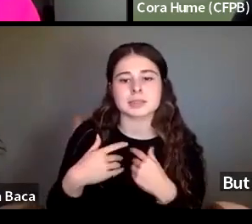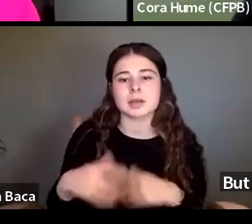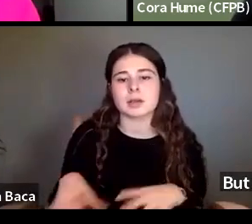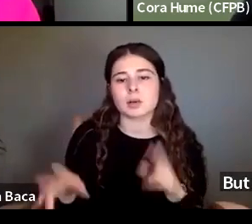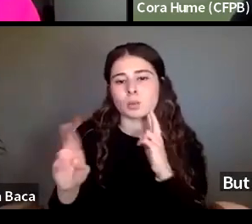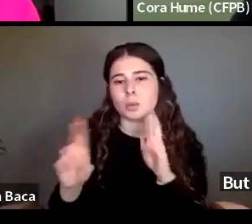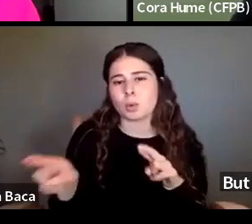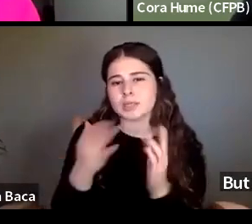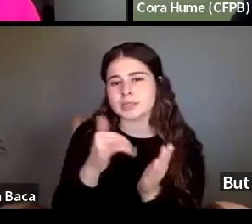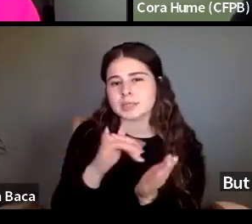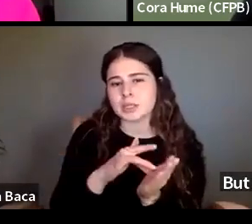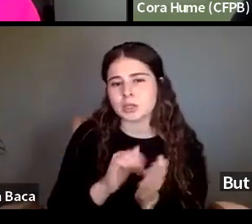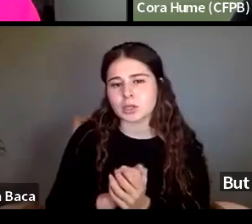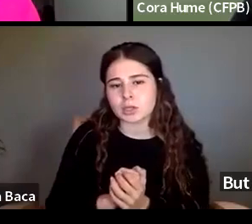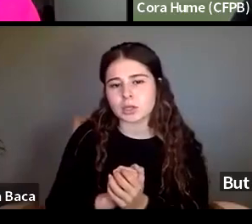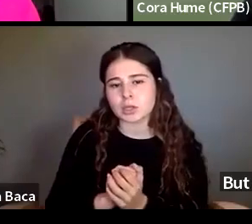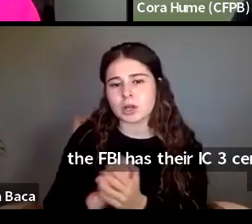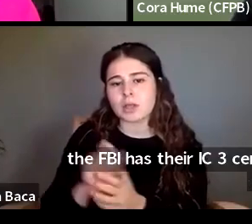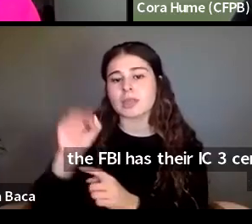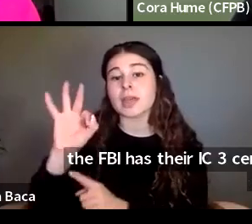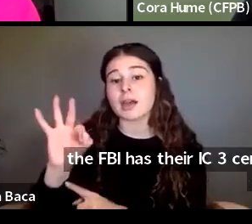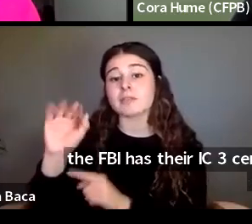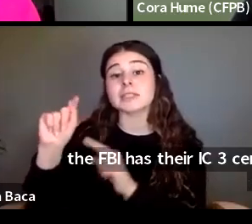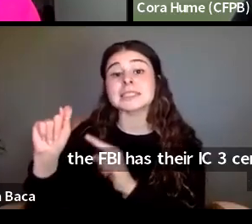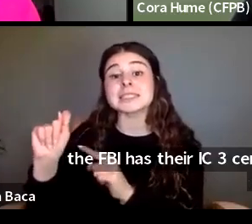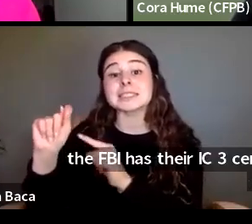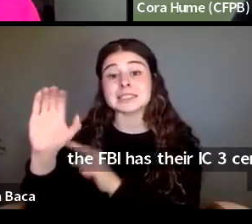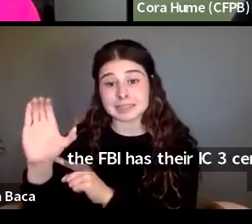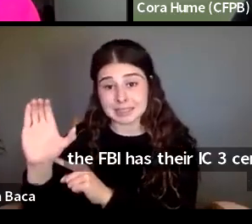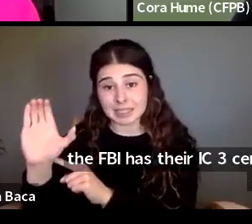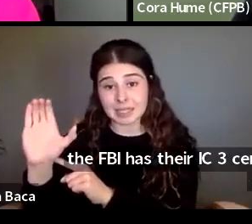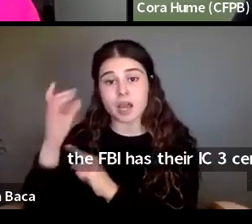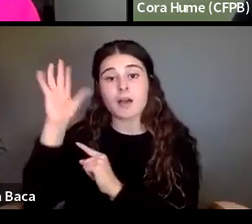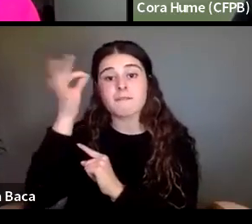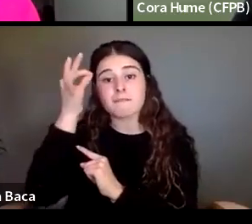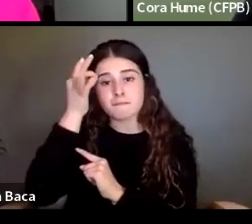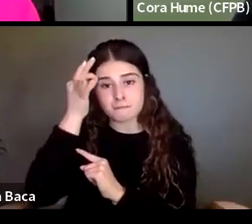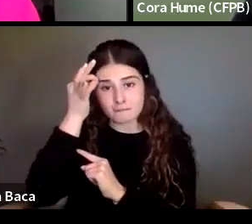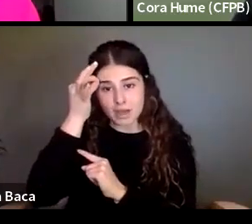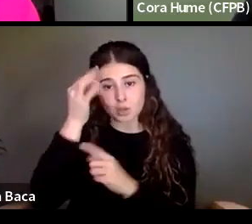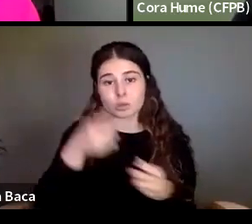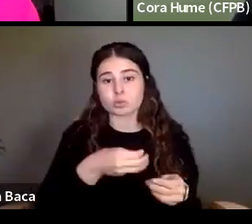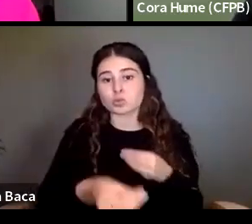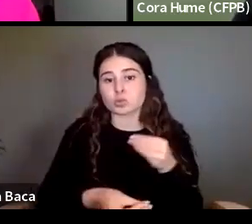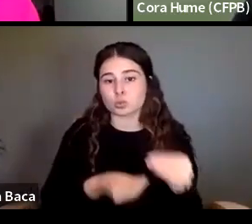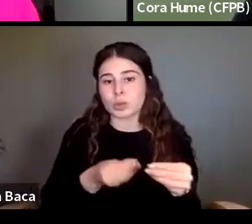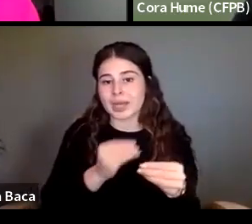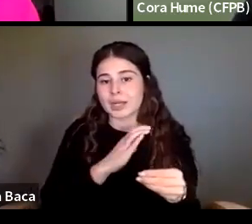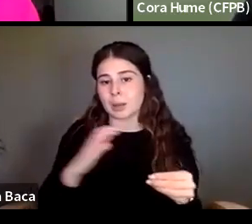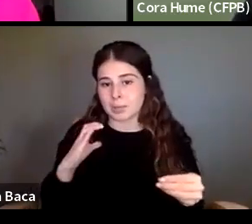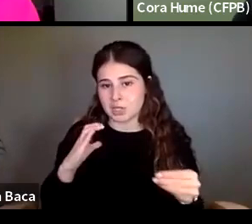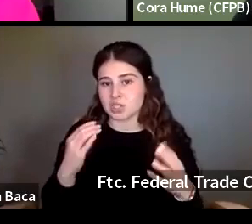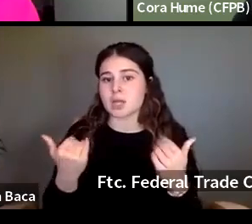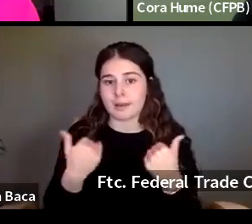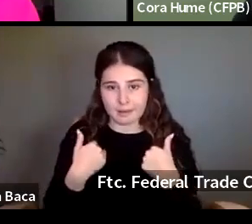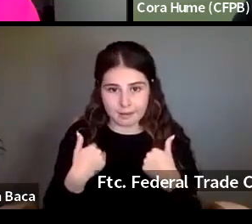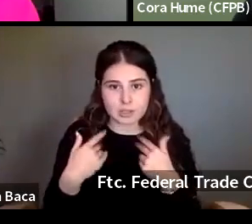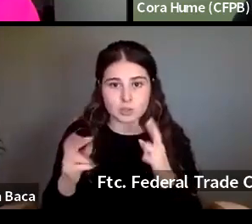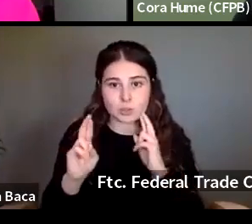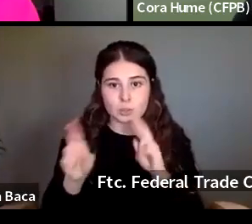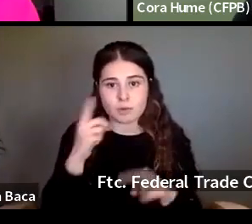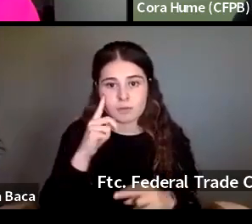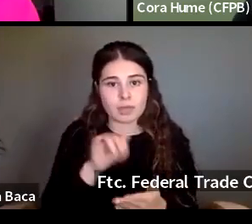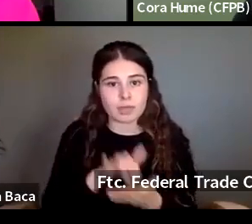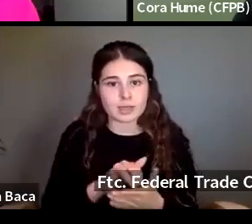The FTC, Federal Trade Commission, has their own intake on that. Always, if it's